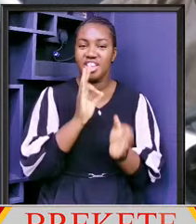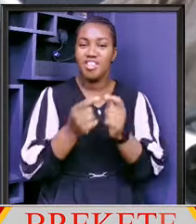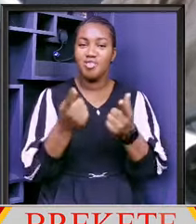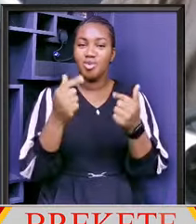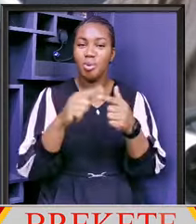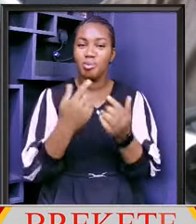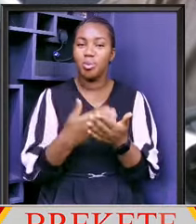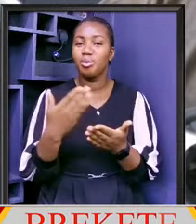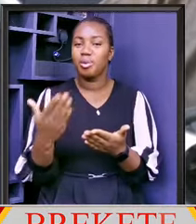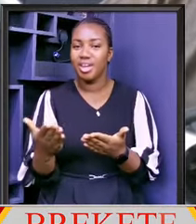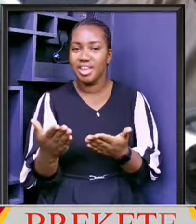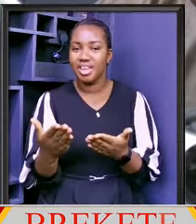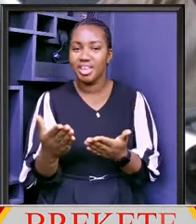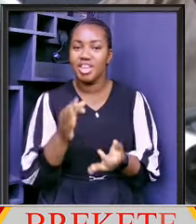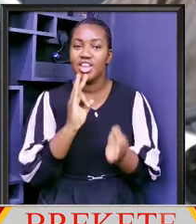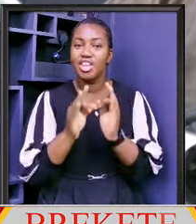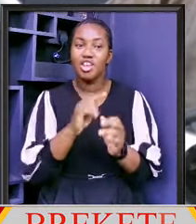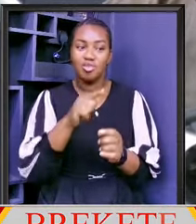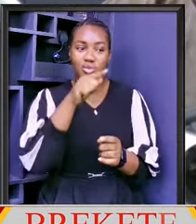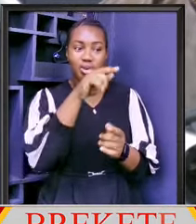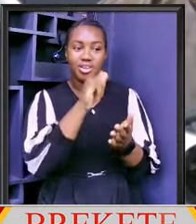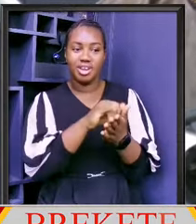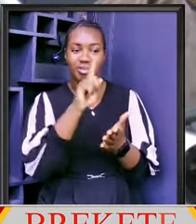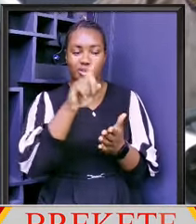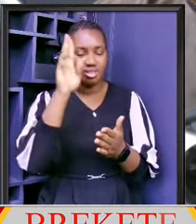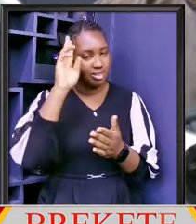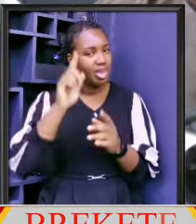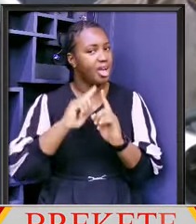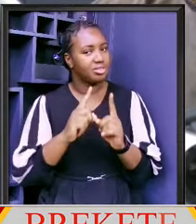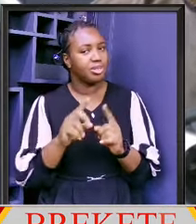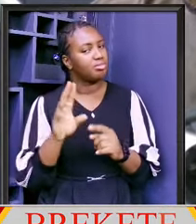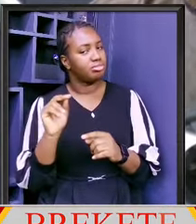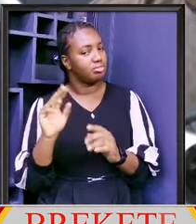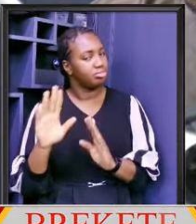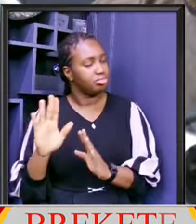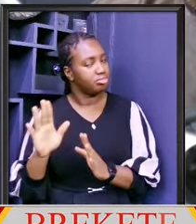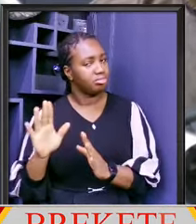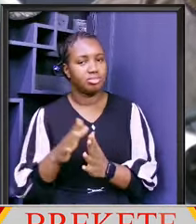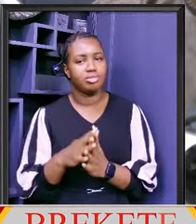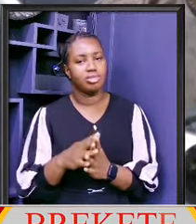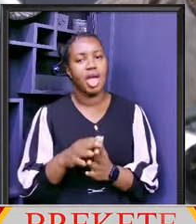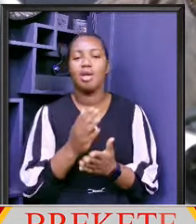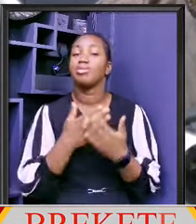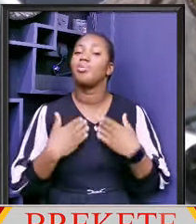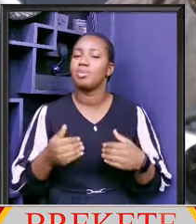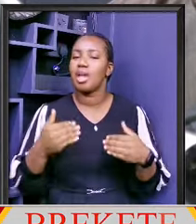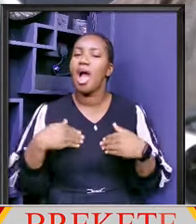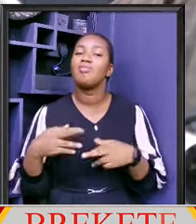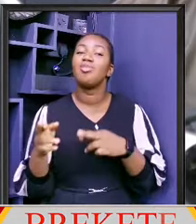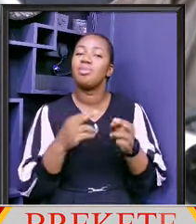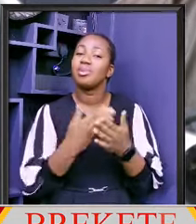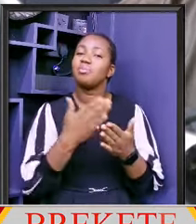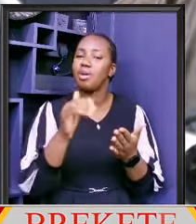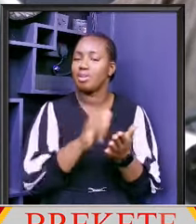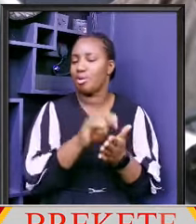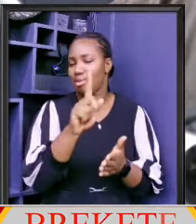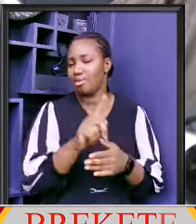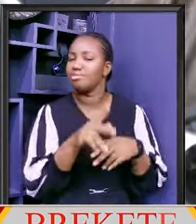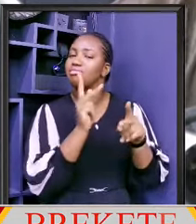come to buy, if you point that one, you go say, somebody you don't buy this one.